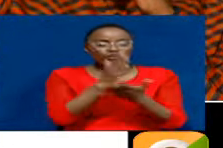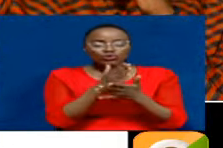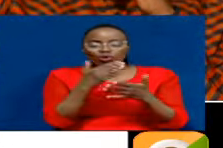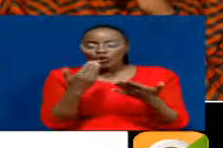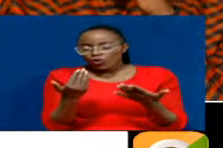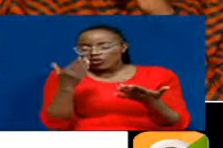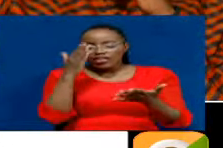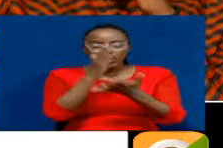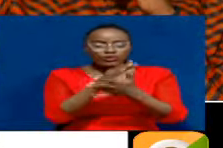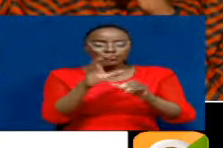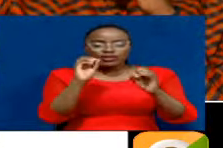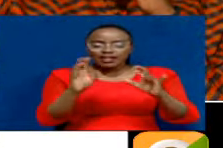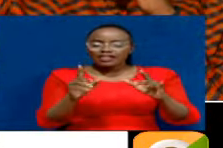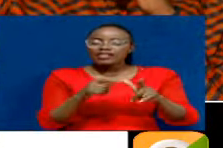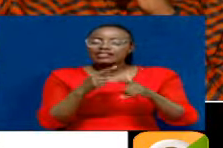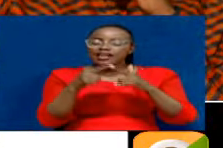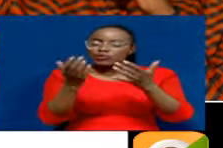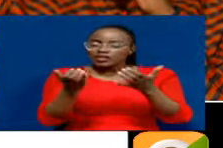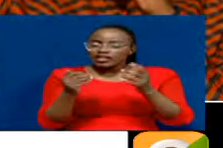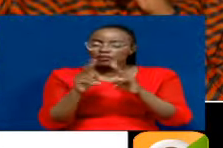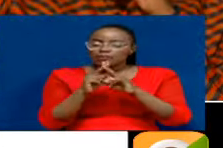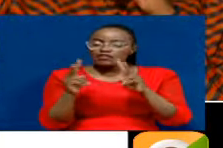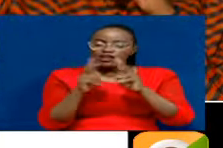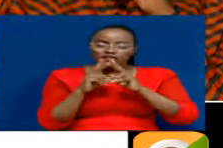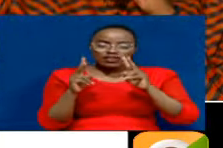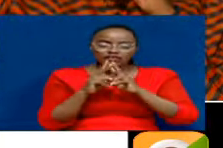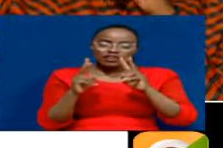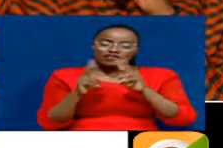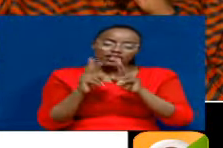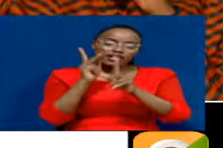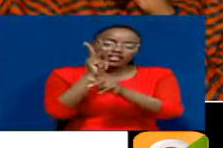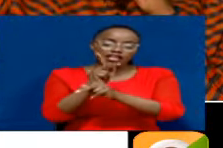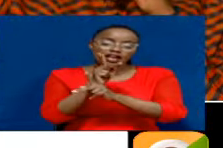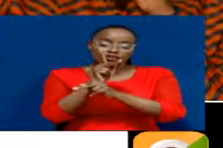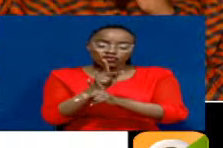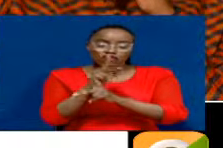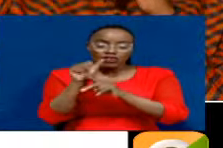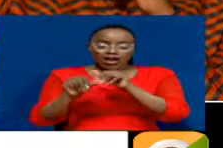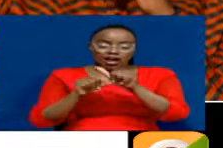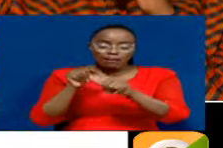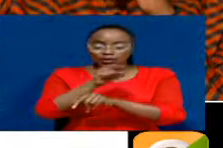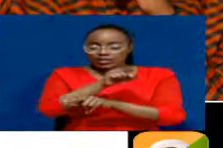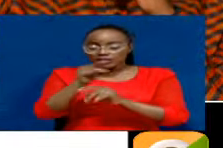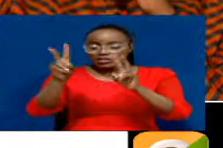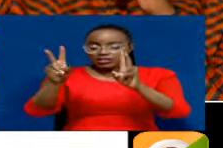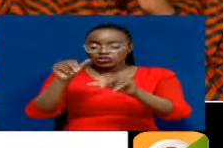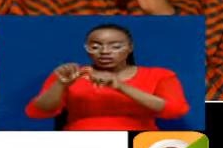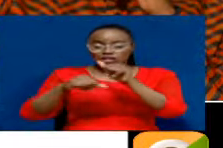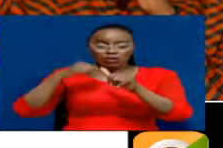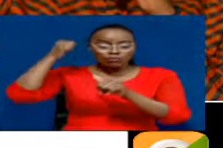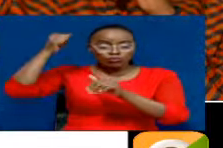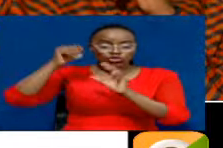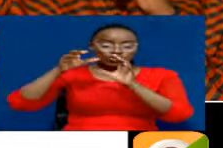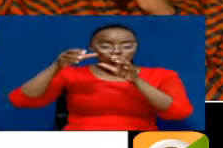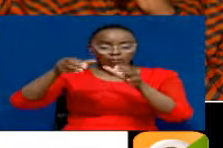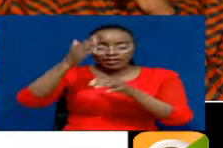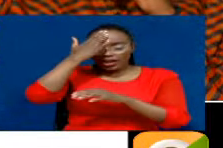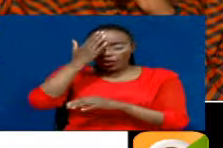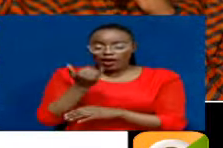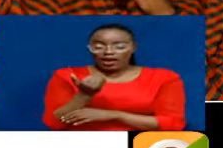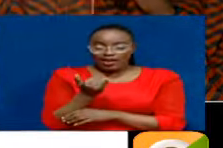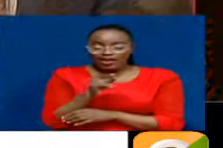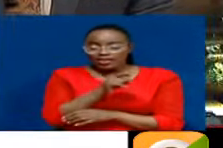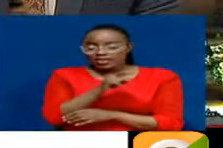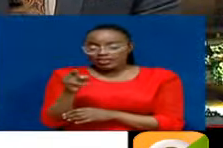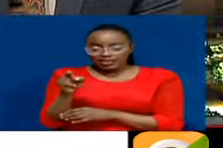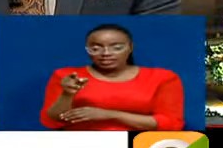or unfounded, we need to be very, very, very, very careful about this whole issue of political parties. Because they